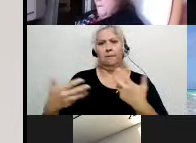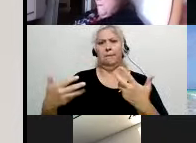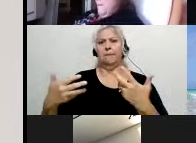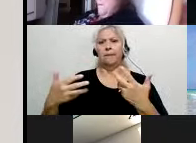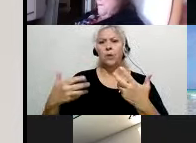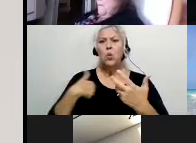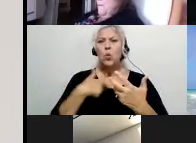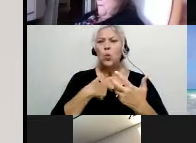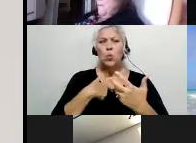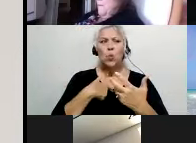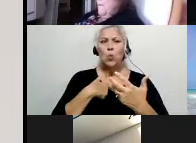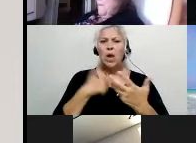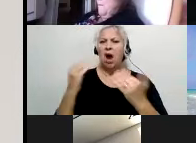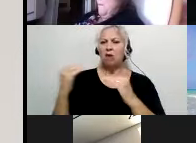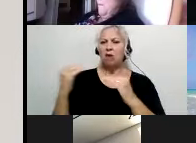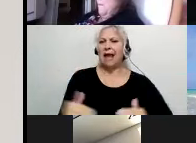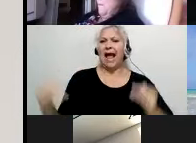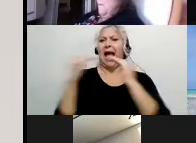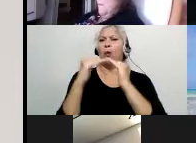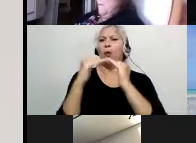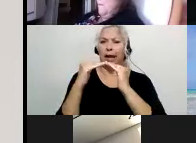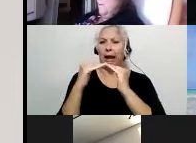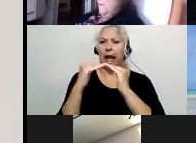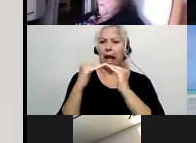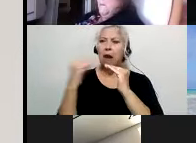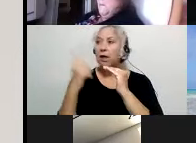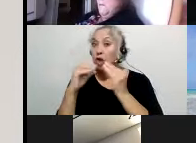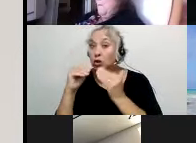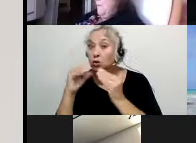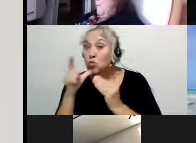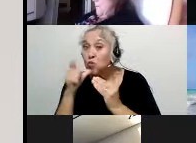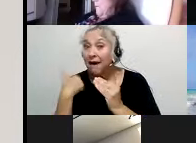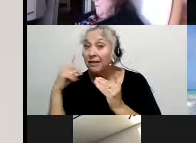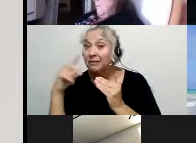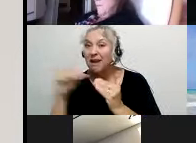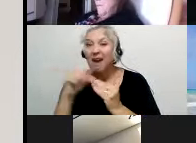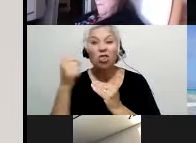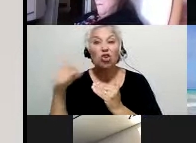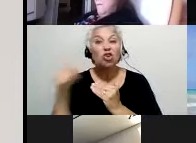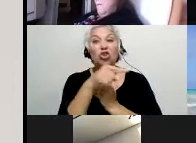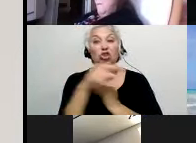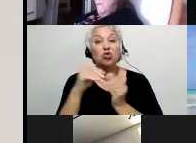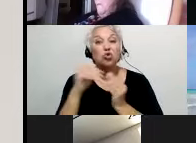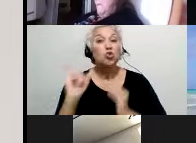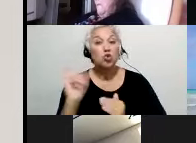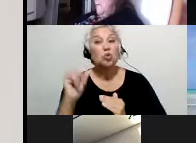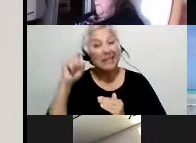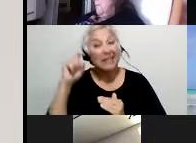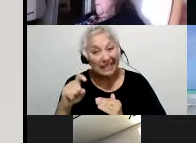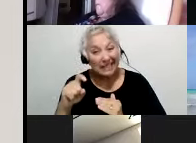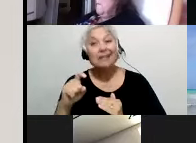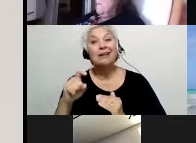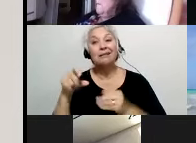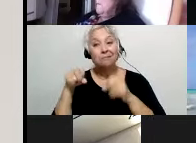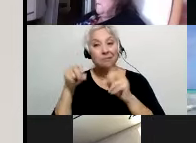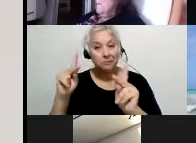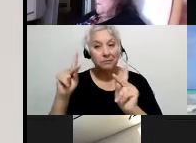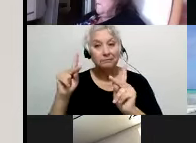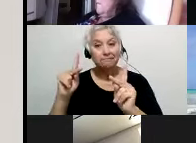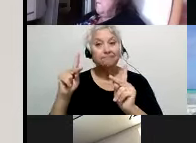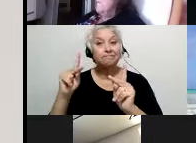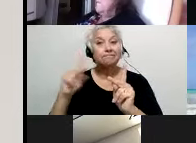we're all about equity. So not just students with disabilities, but all of our other students need to have the opportunity to do